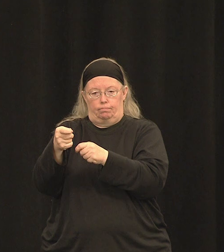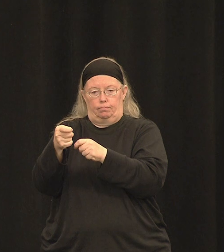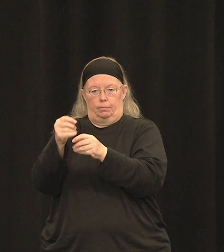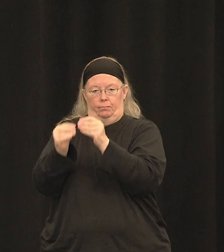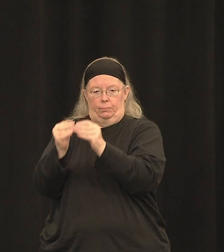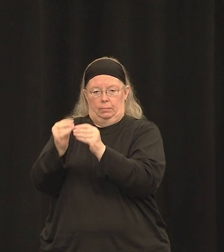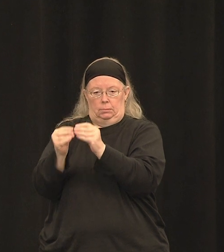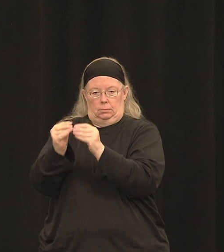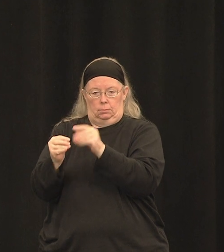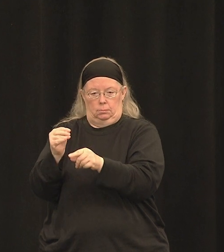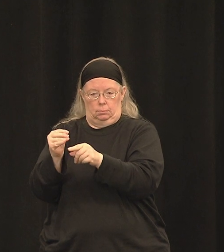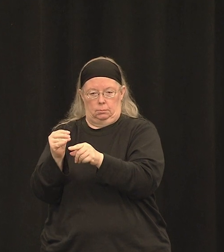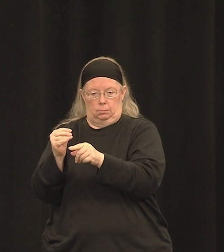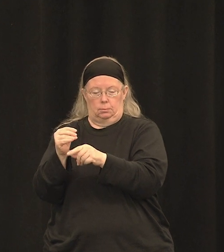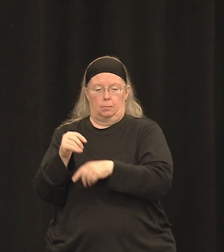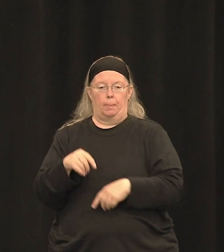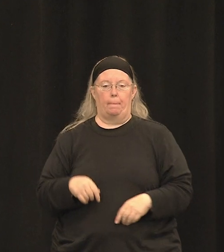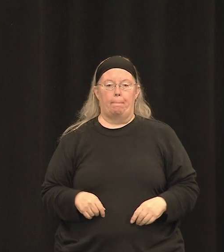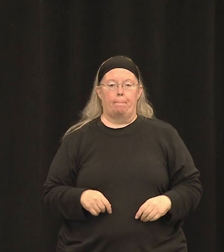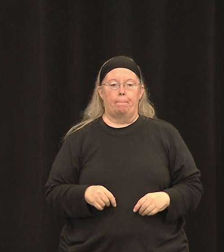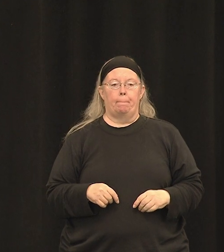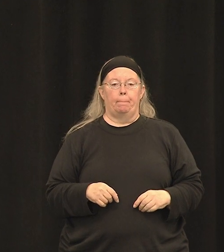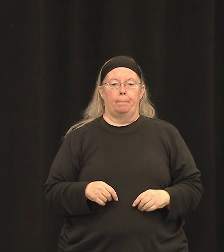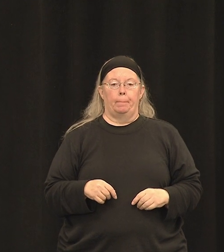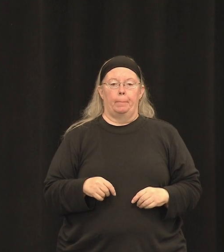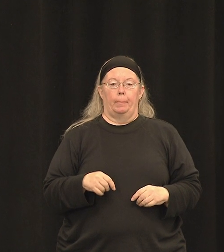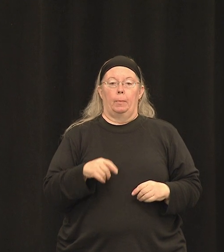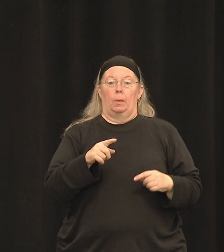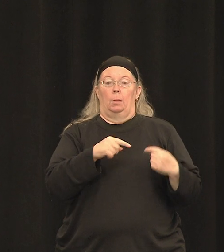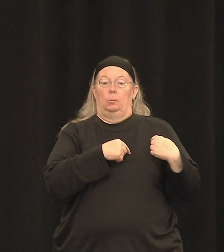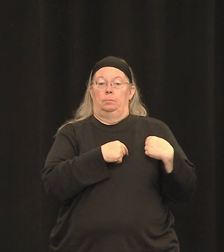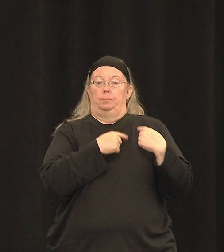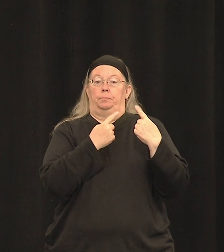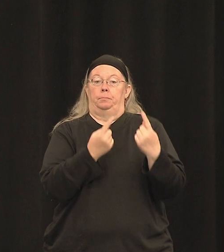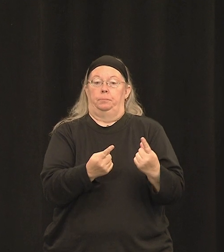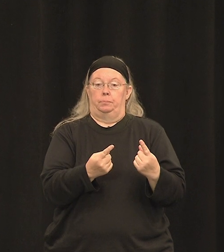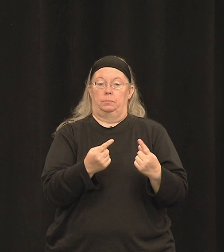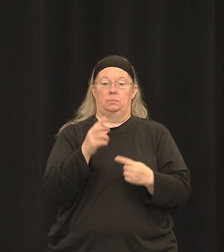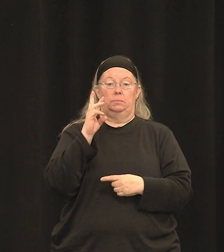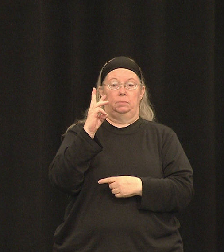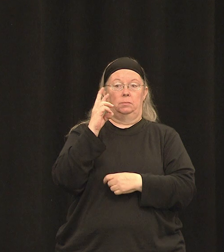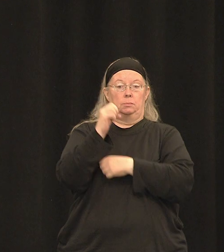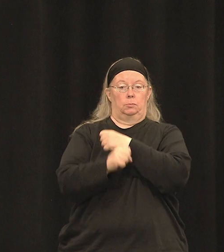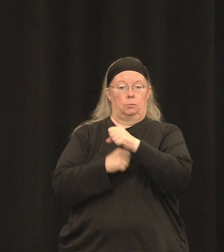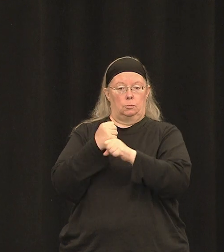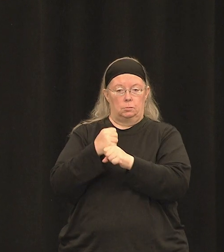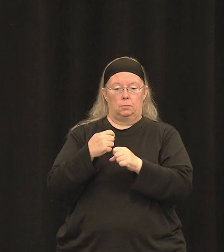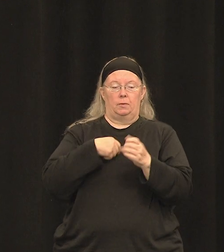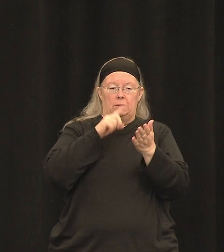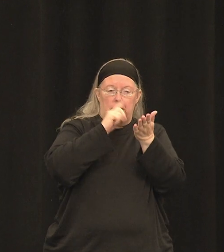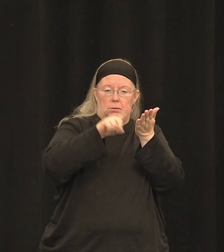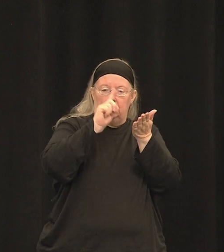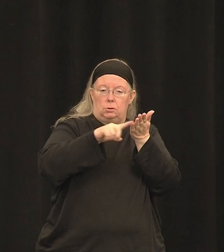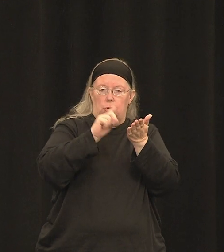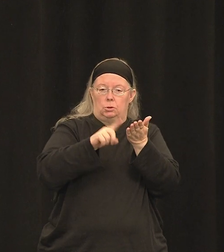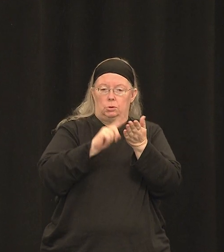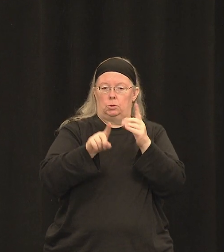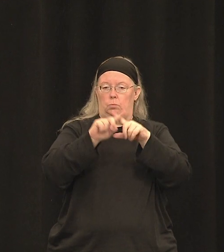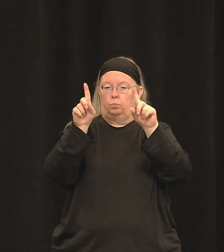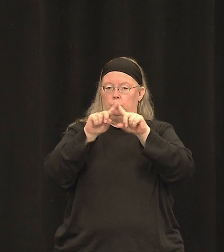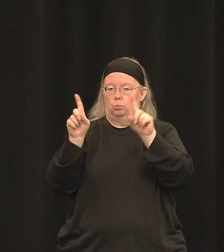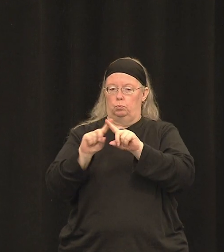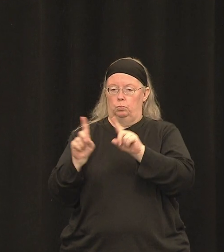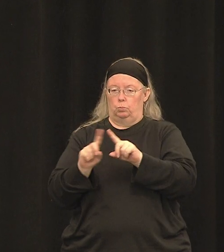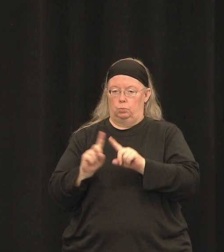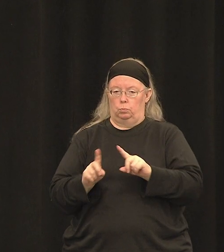Over the past 6 years, through a consortium of researchers from around the world, we have created all the components for a gene therapy